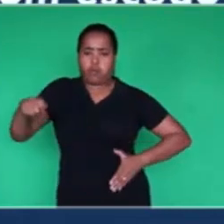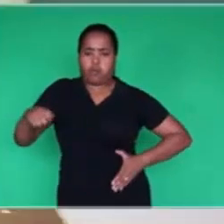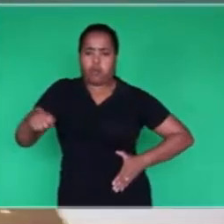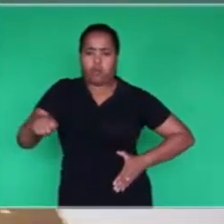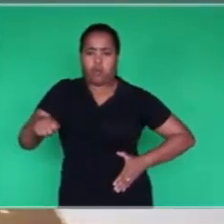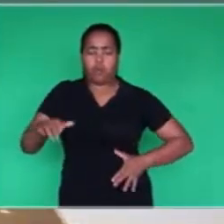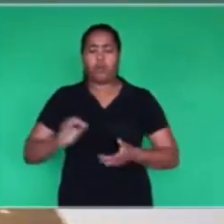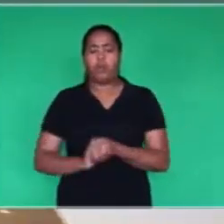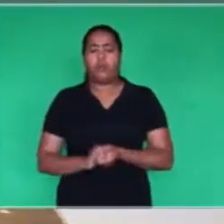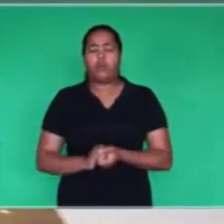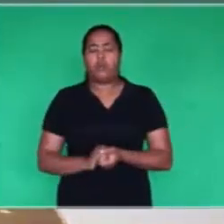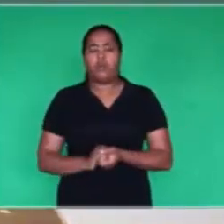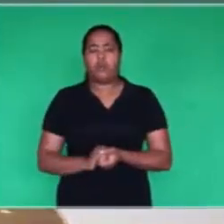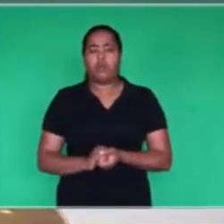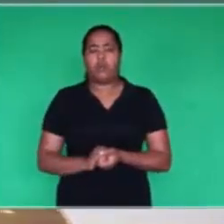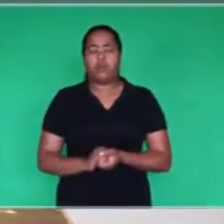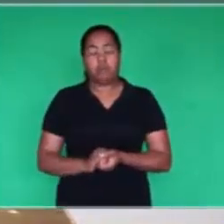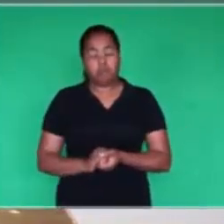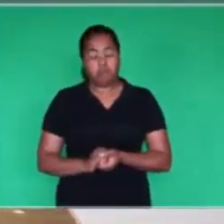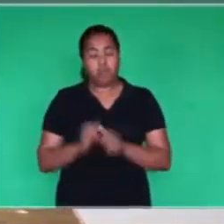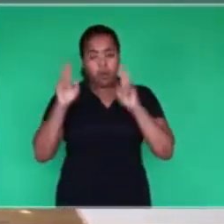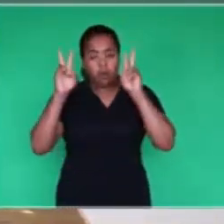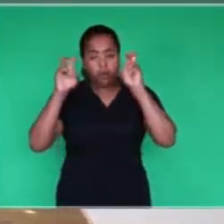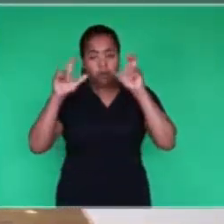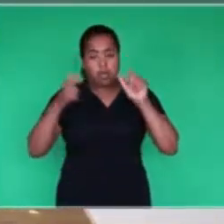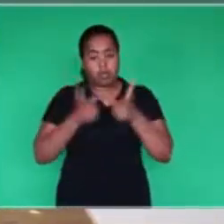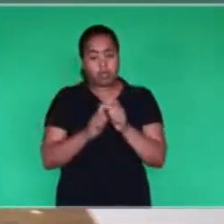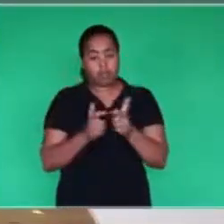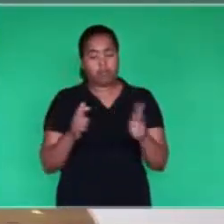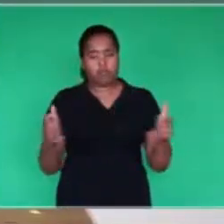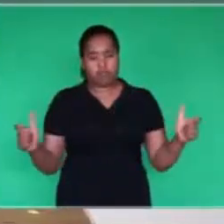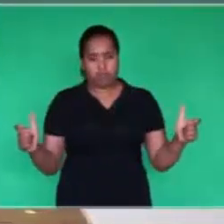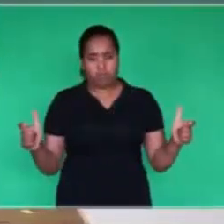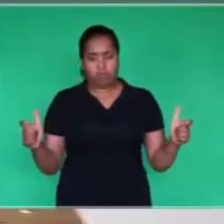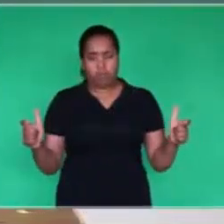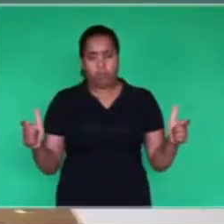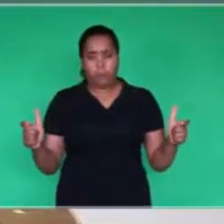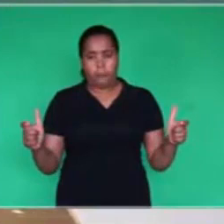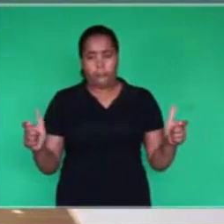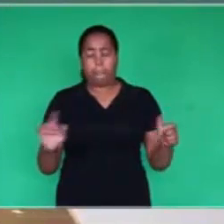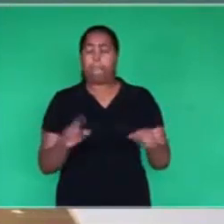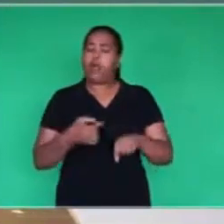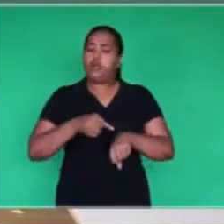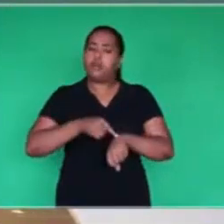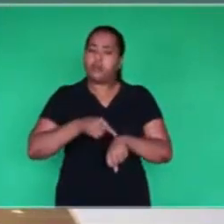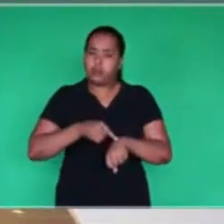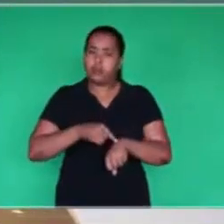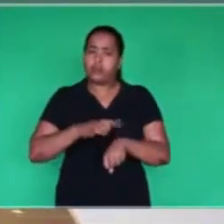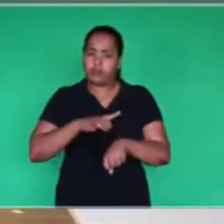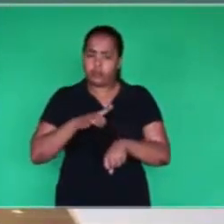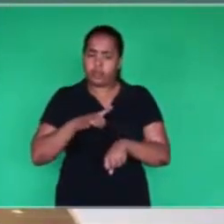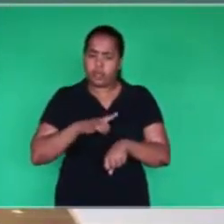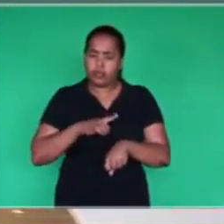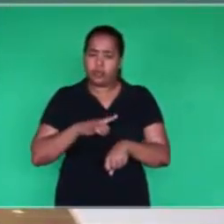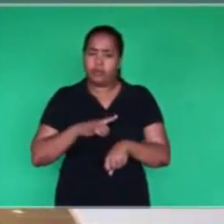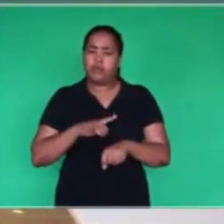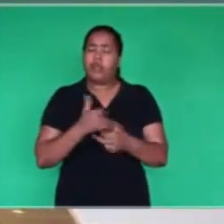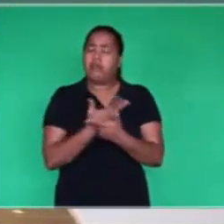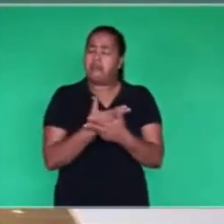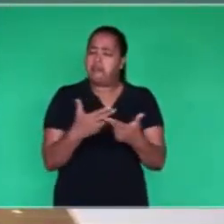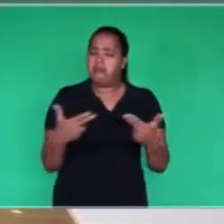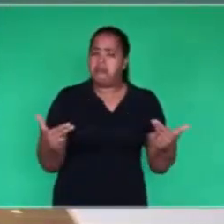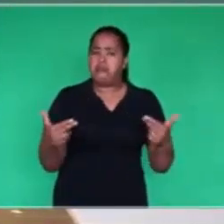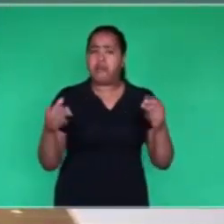and the time is of the essence, and we have so much more to share. It would be prudent now if we were to look at the